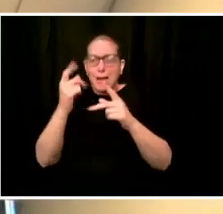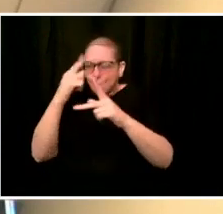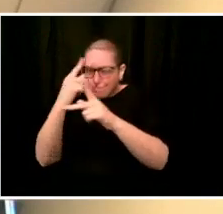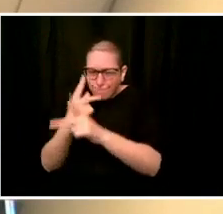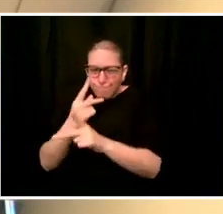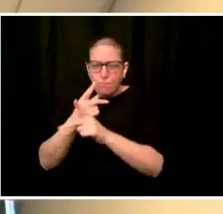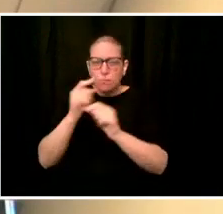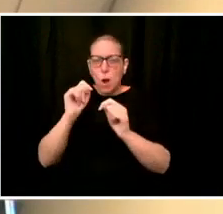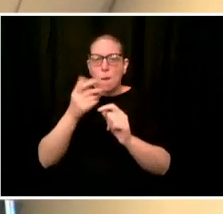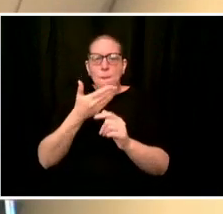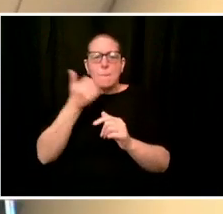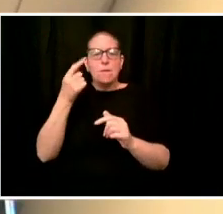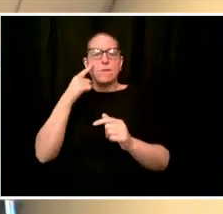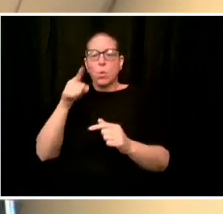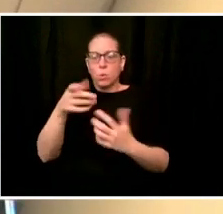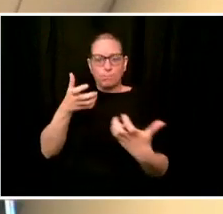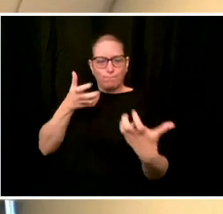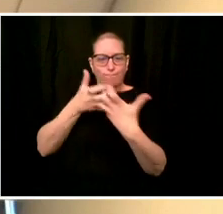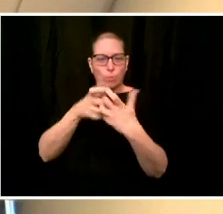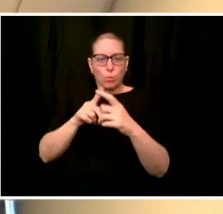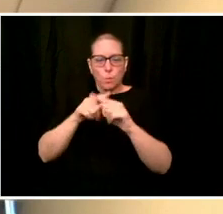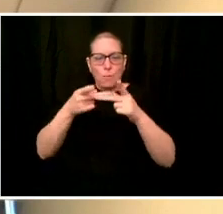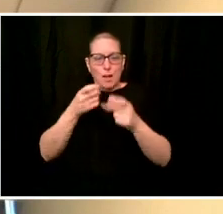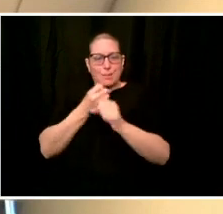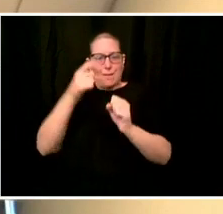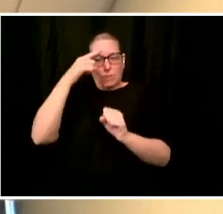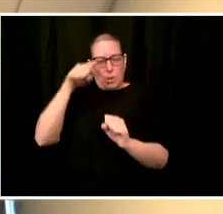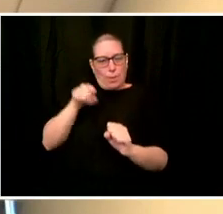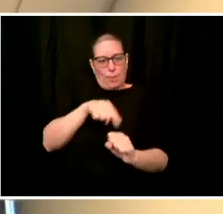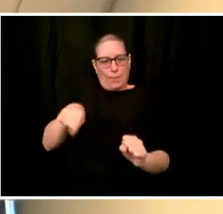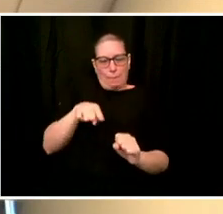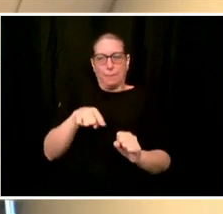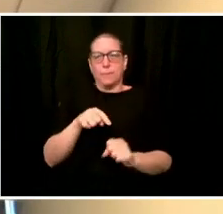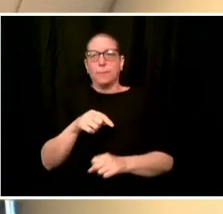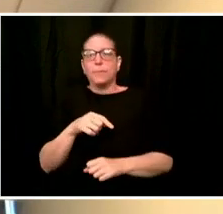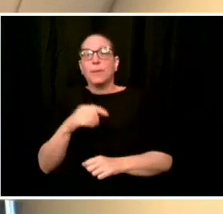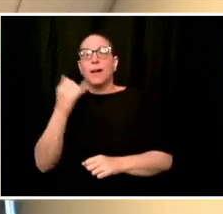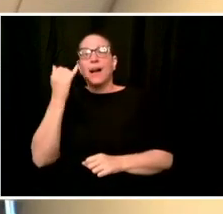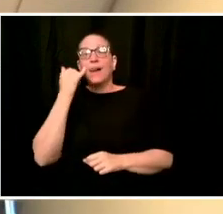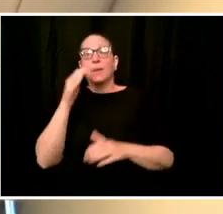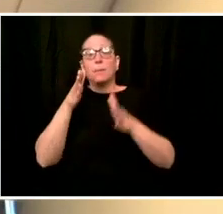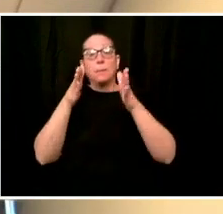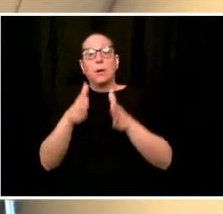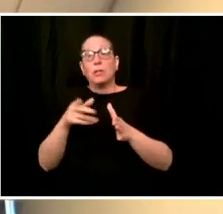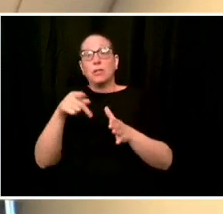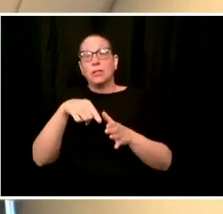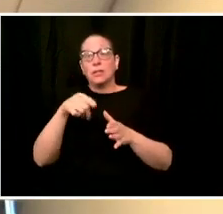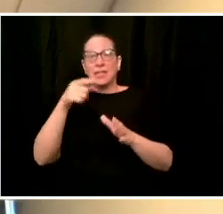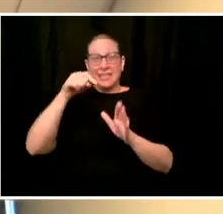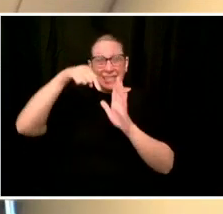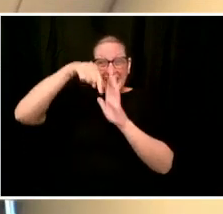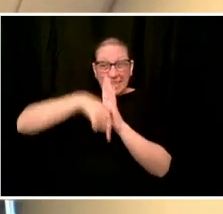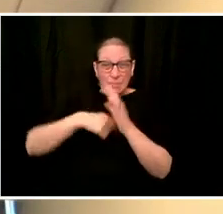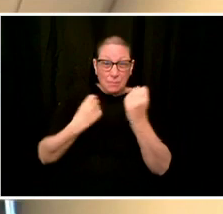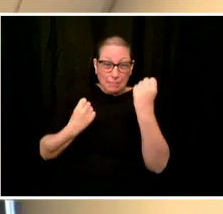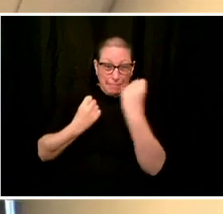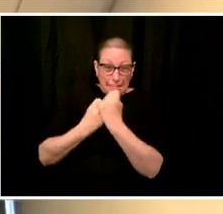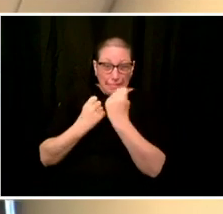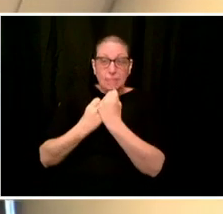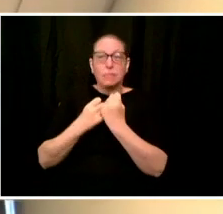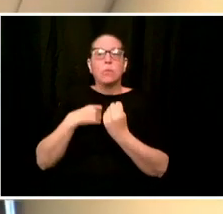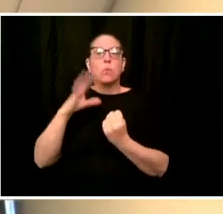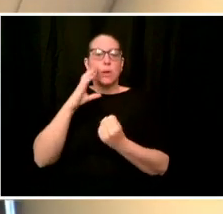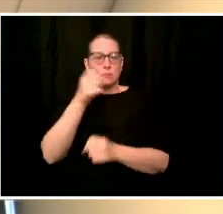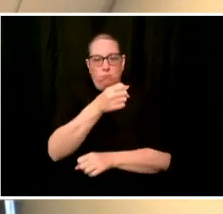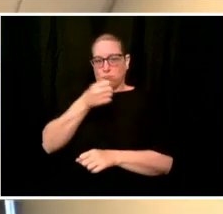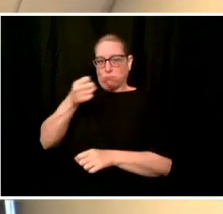level of support, we're getting them to safe haven beds. So for each individual, that's the way we've been proceeding. And as we look at this over